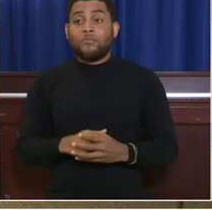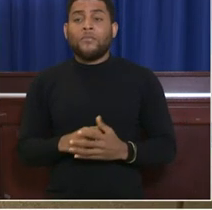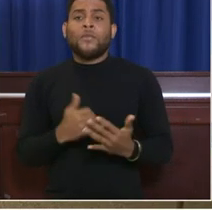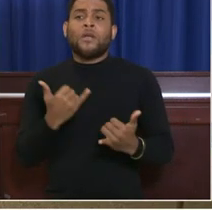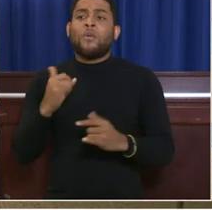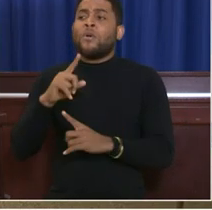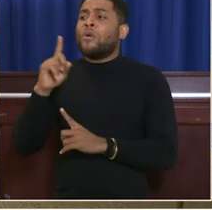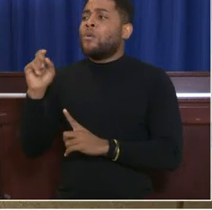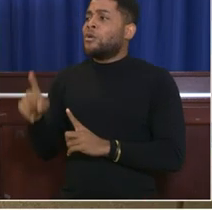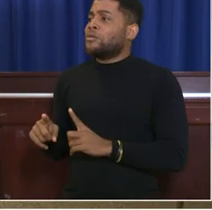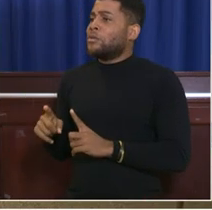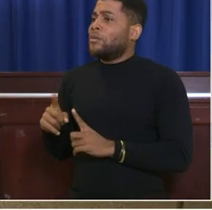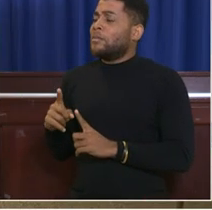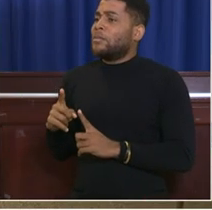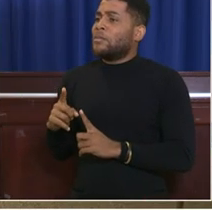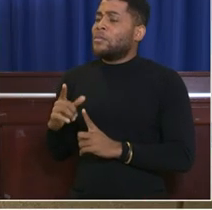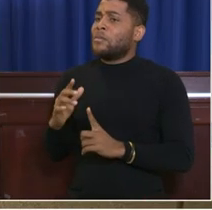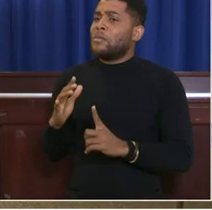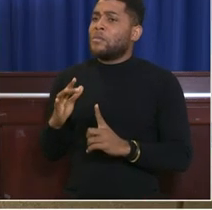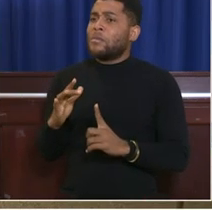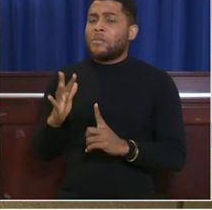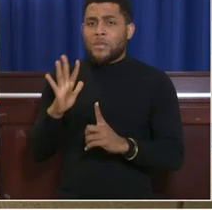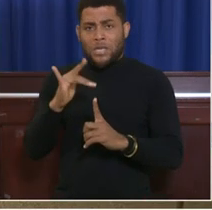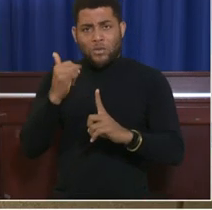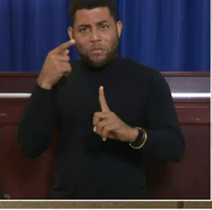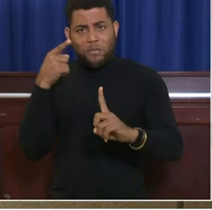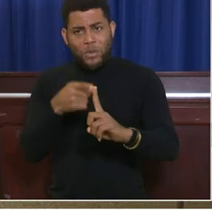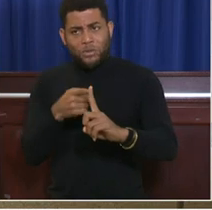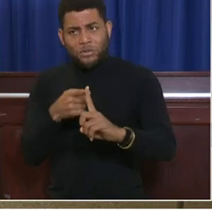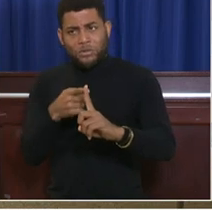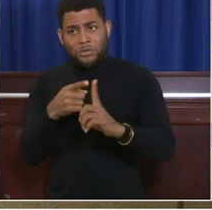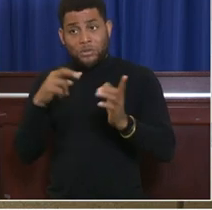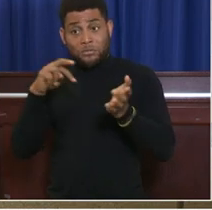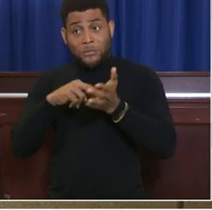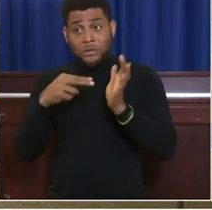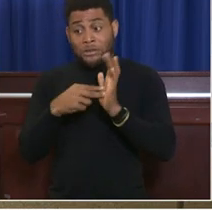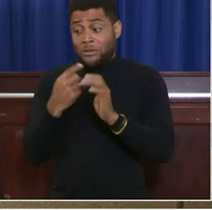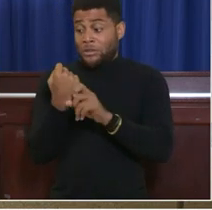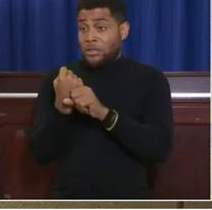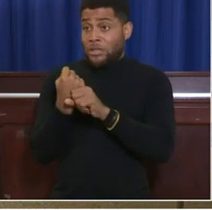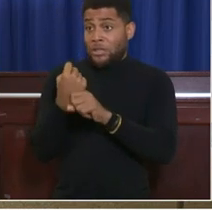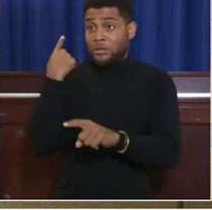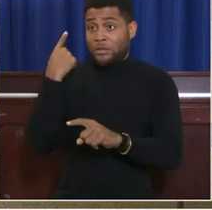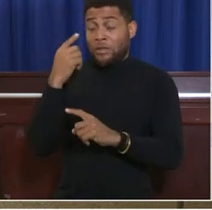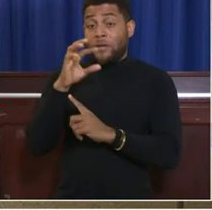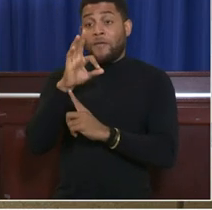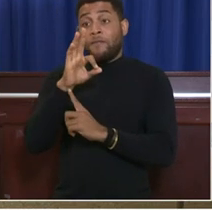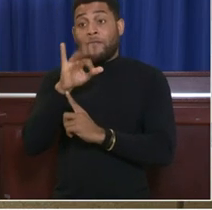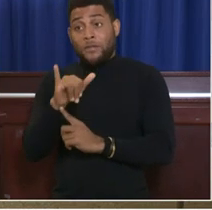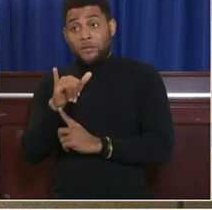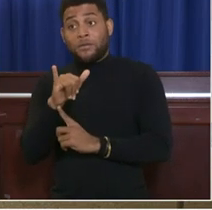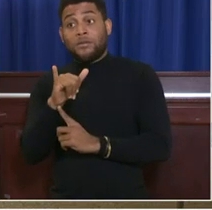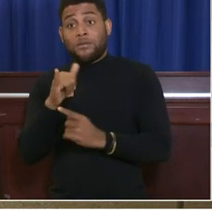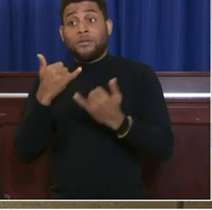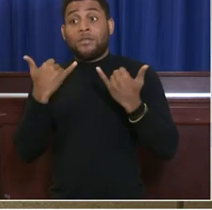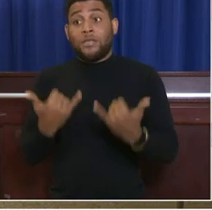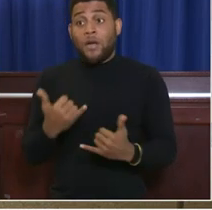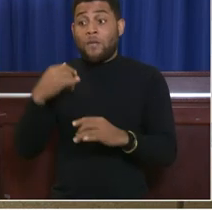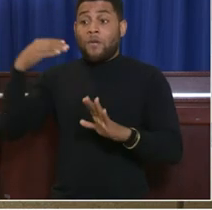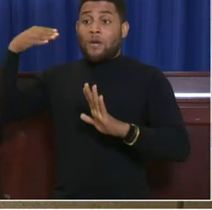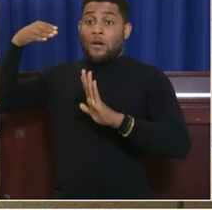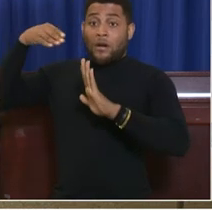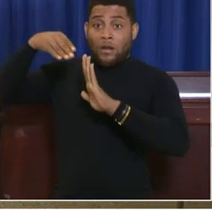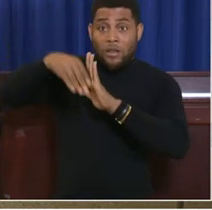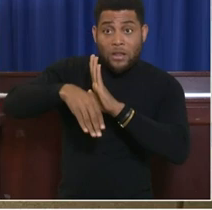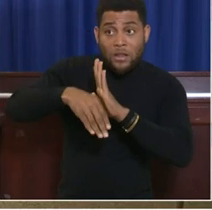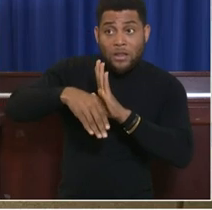this fiscal year are much lower in terms of declination. I mean, I know you're going to do a press conference. I'm trying to get like sort of in a nutshell the takeaway.